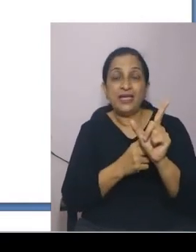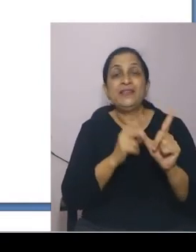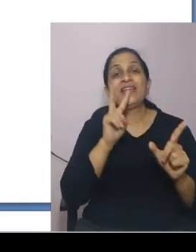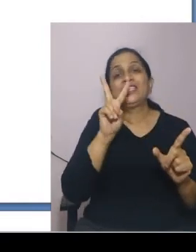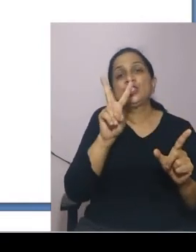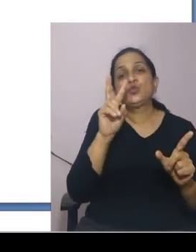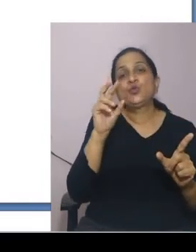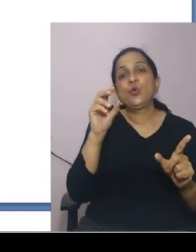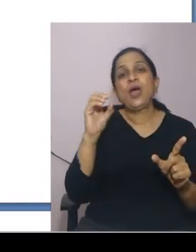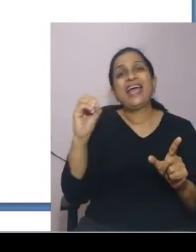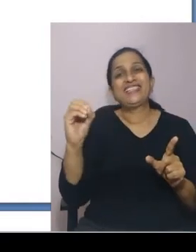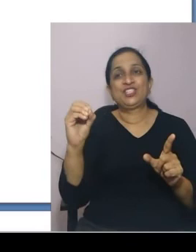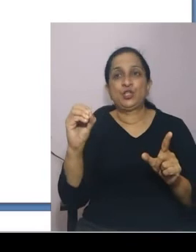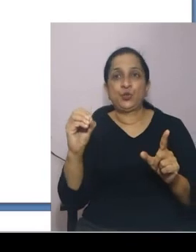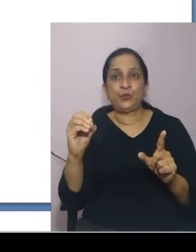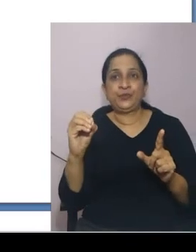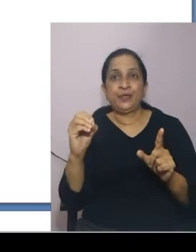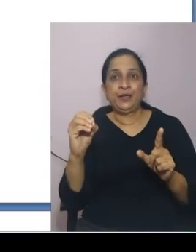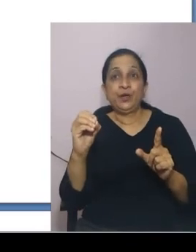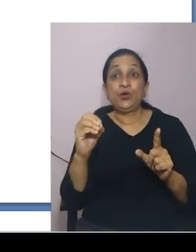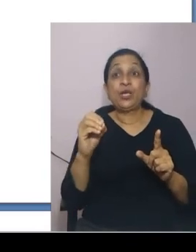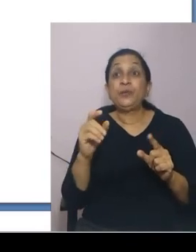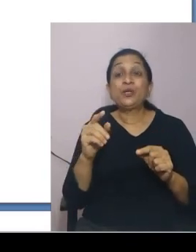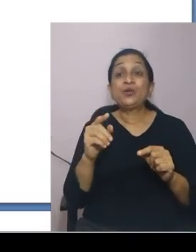the x-axis, y-axis. So